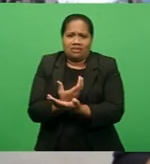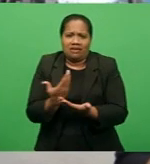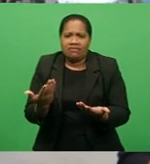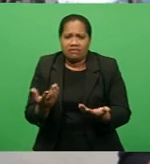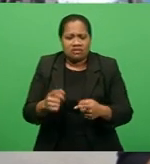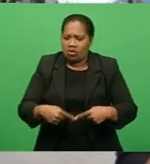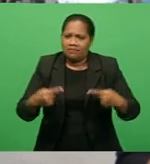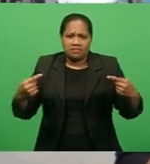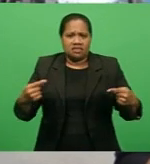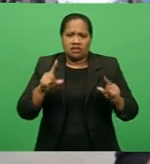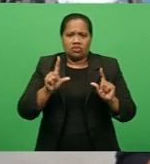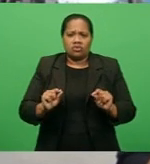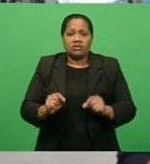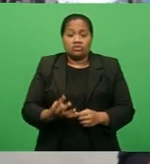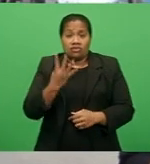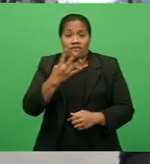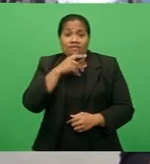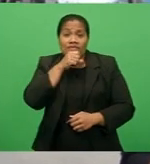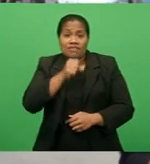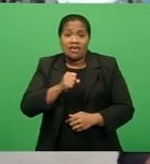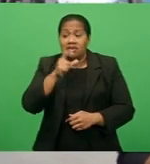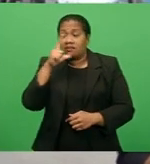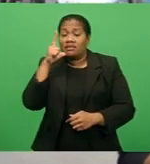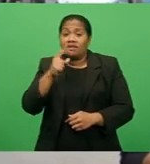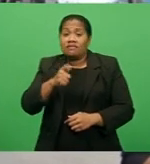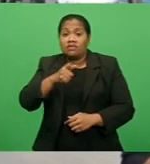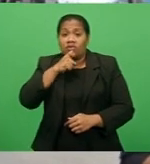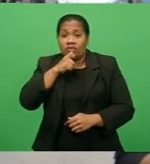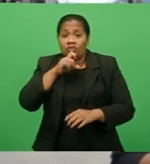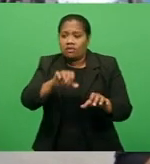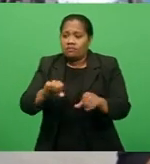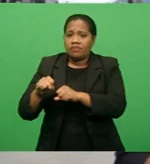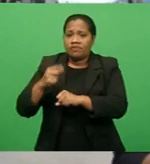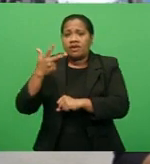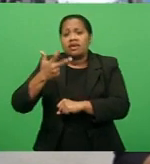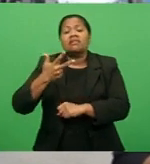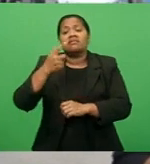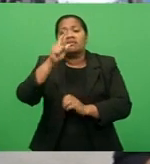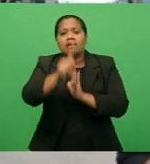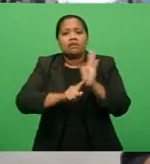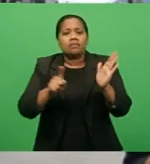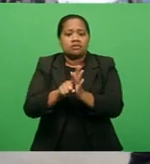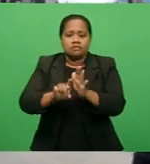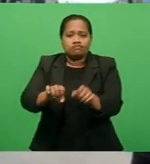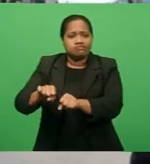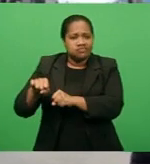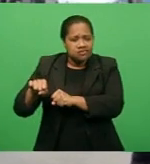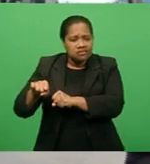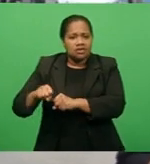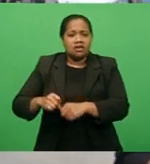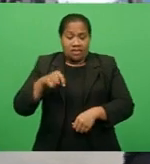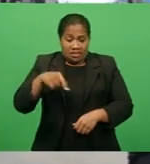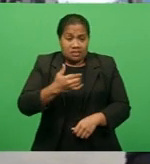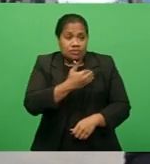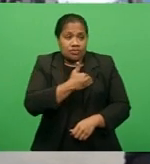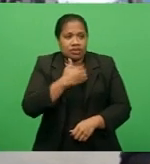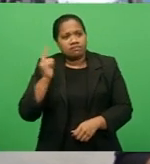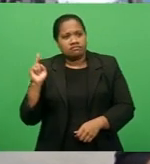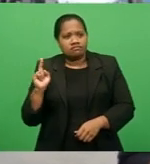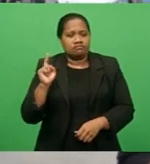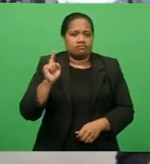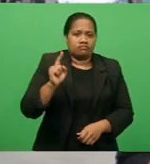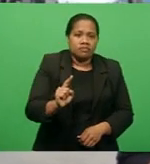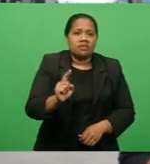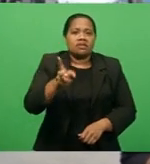Totonga police station yesterday afternoon after 18 hours of being detained. This morning, they made their way back here to lodge